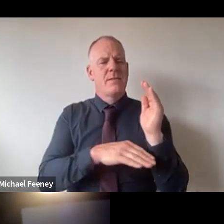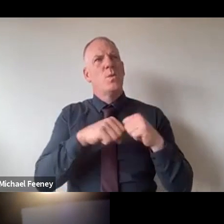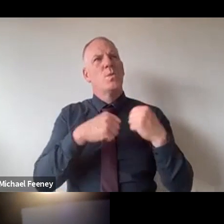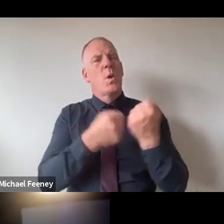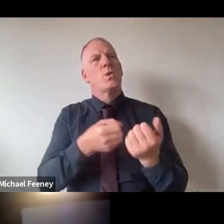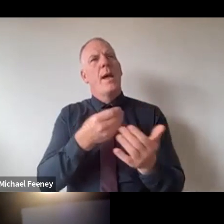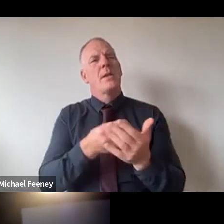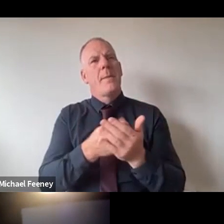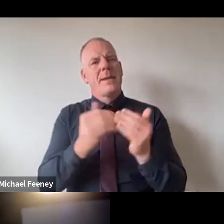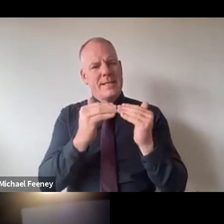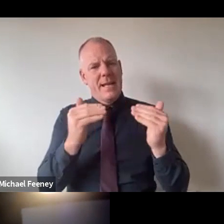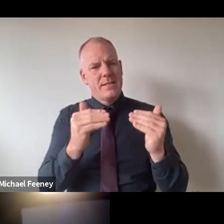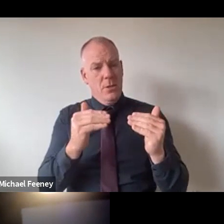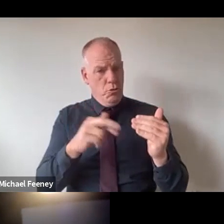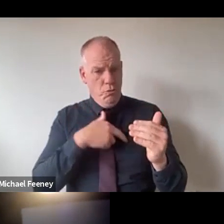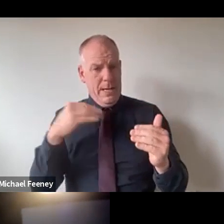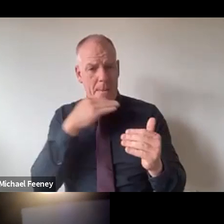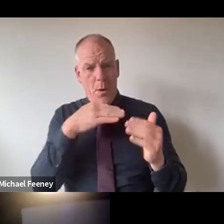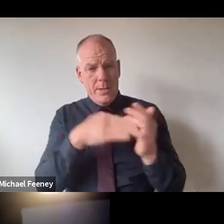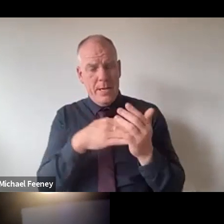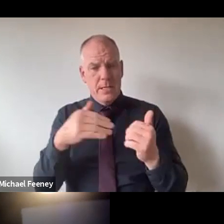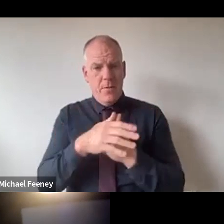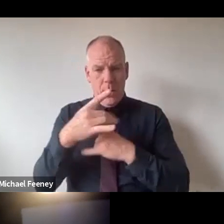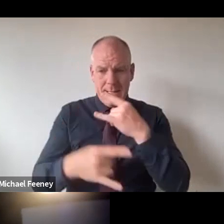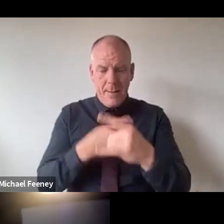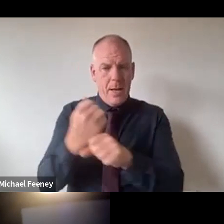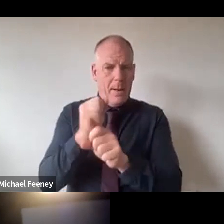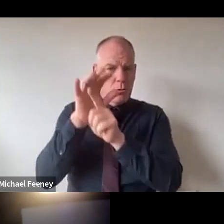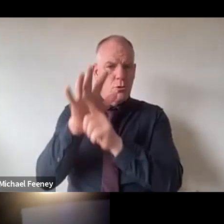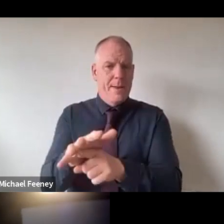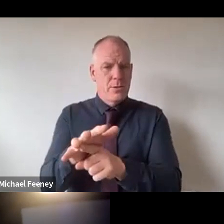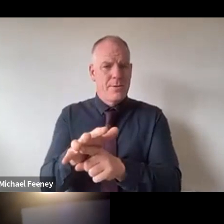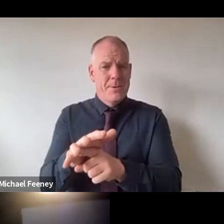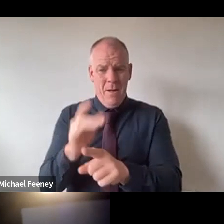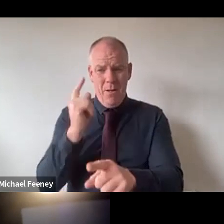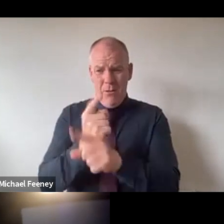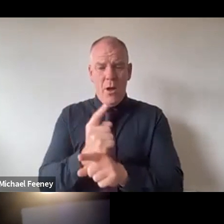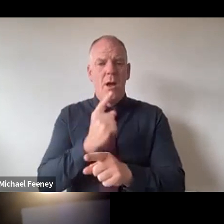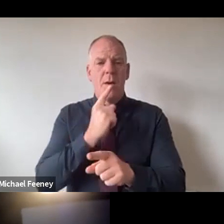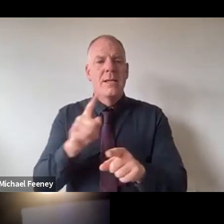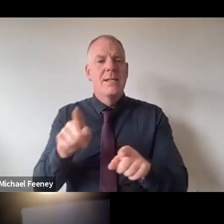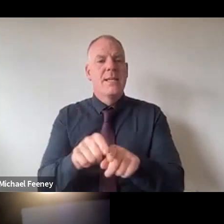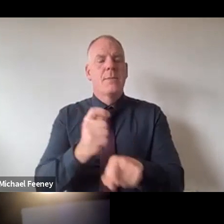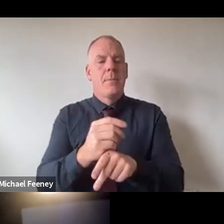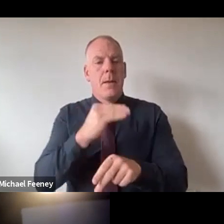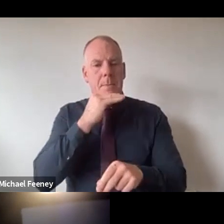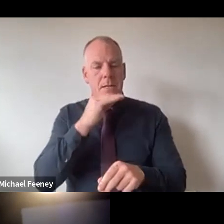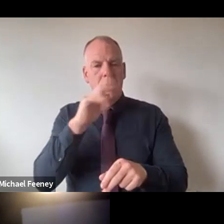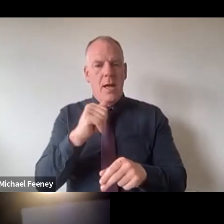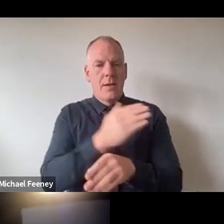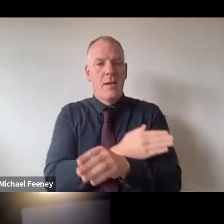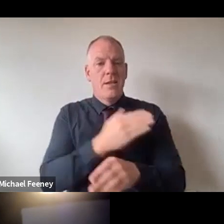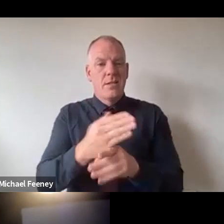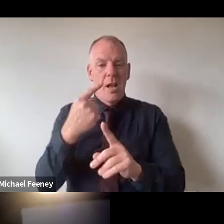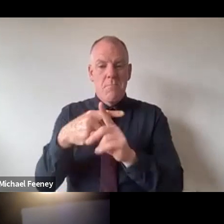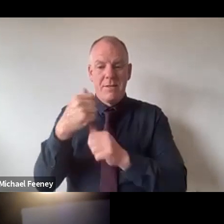not only important in order to respond to discrimination that has already happened, but also to allow for the introduction of positive